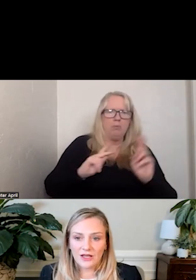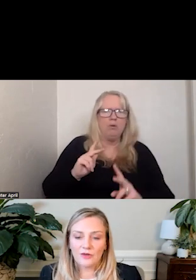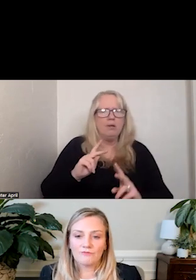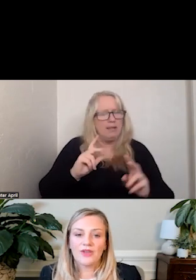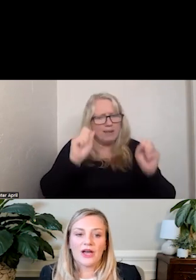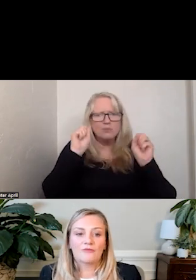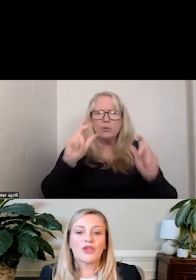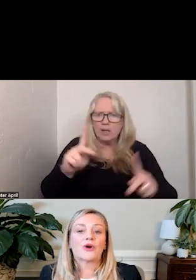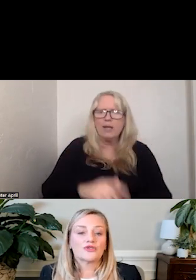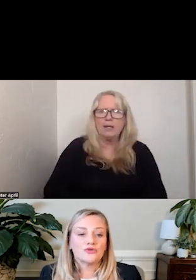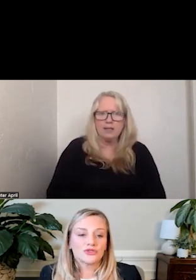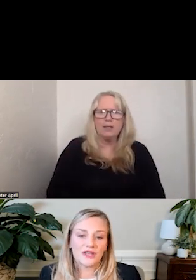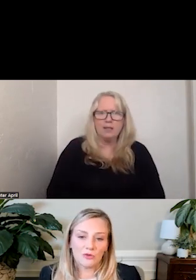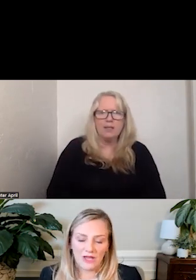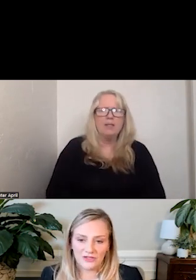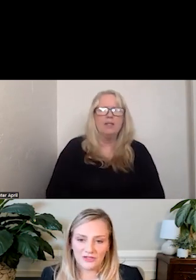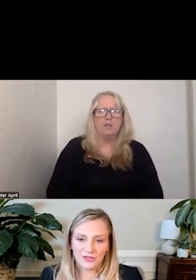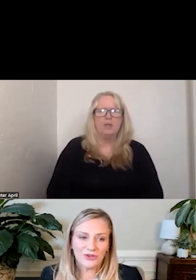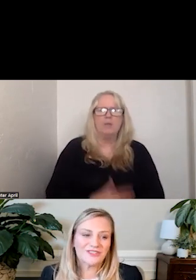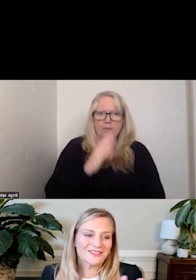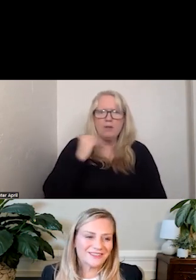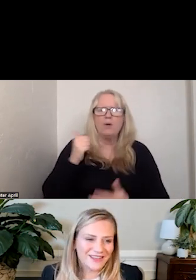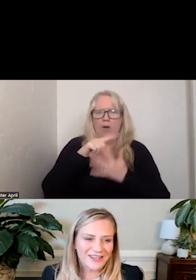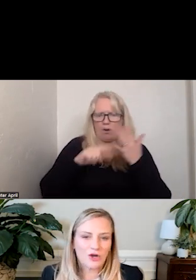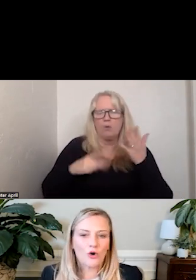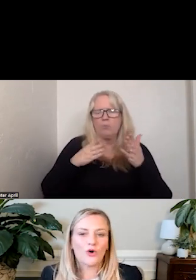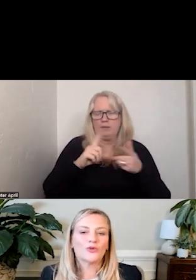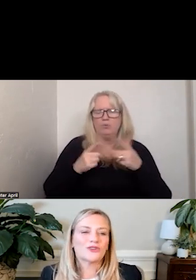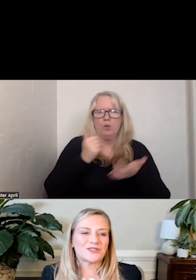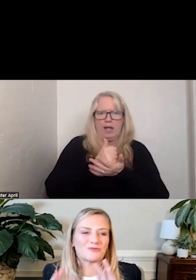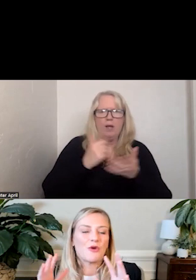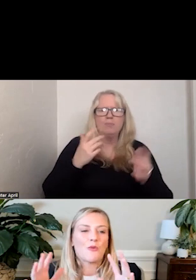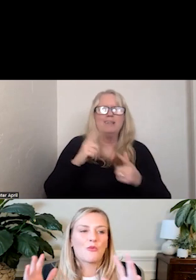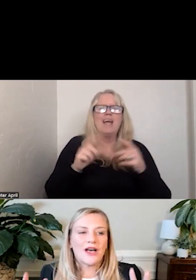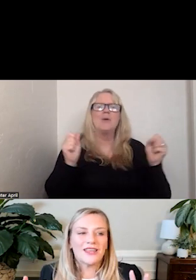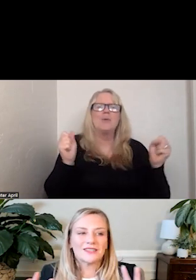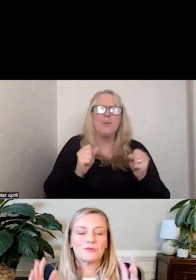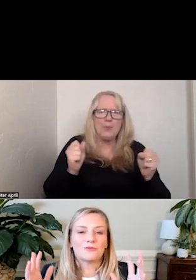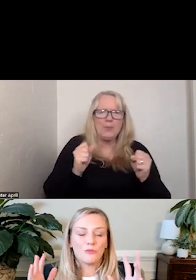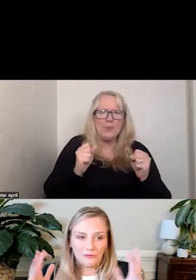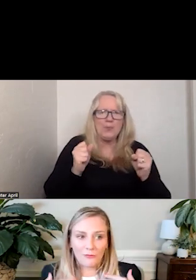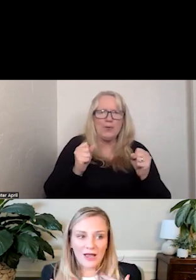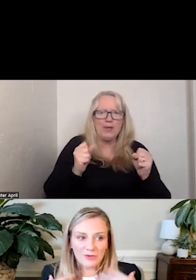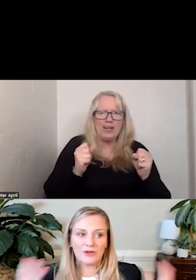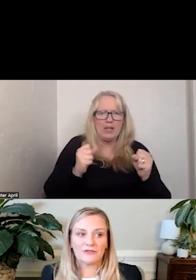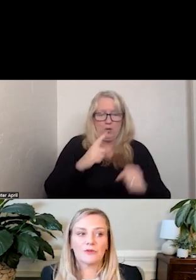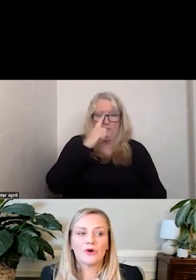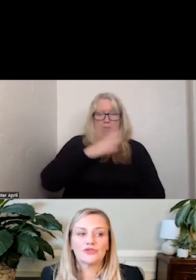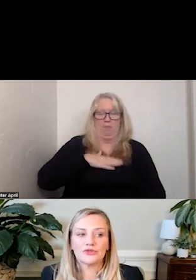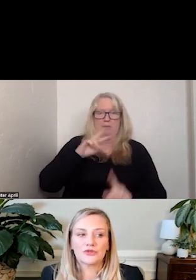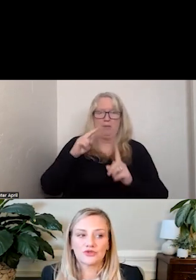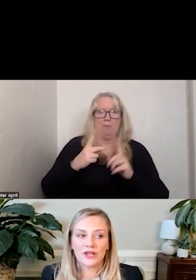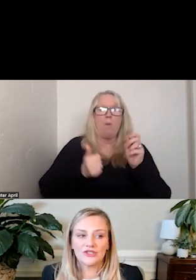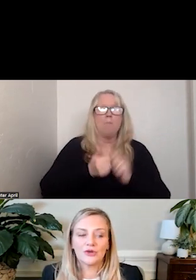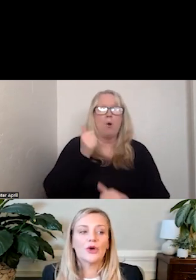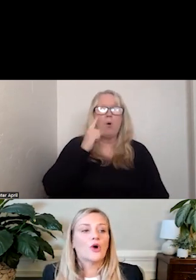okay. There are tools to help manage this experience, like cold, which is what is, from my perspective, the most